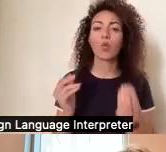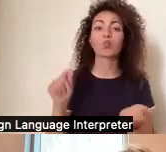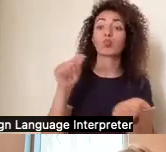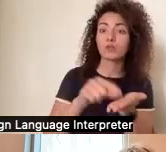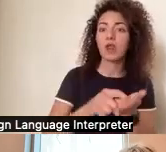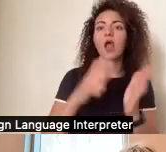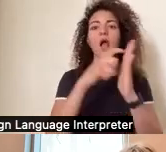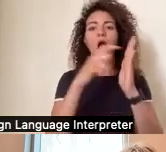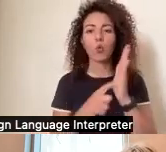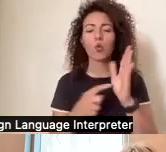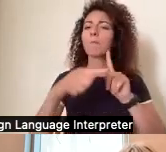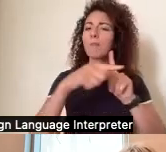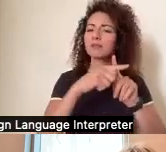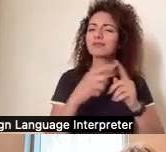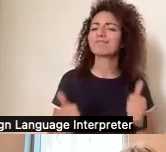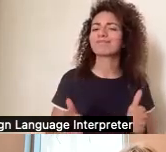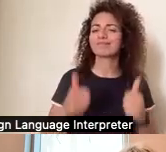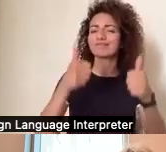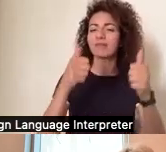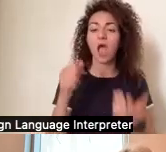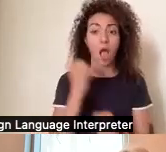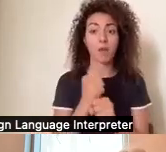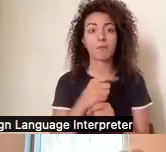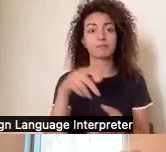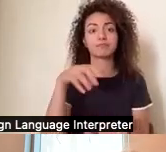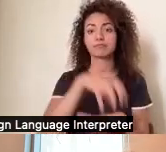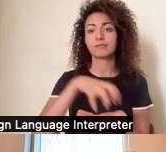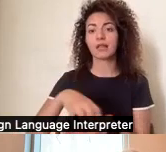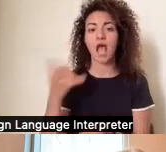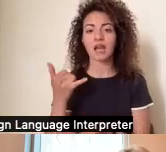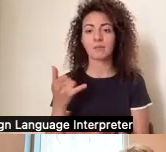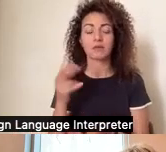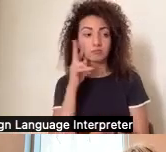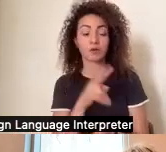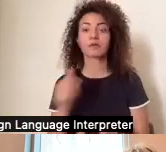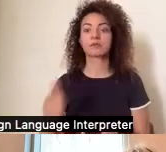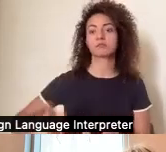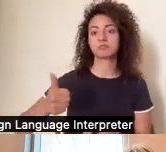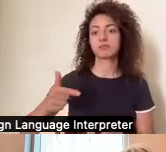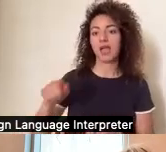laws coming into place within the MENA region. And again, you